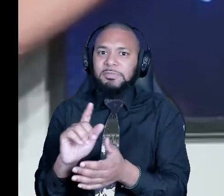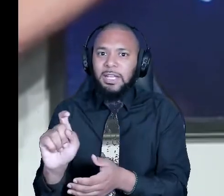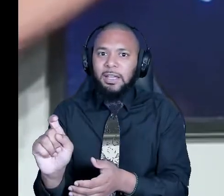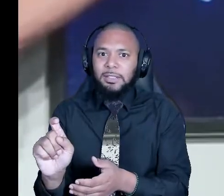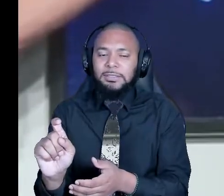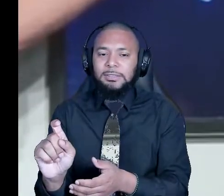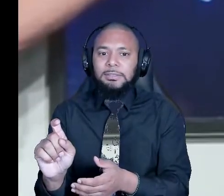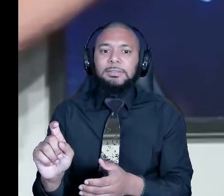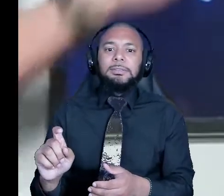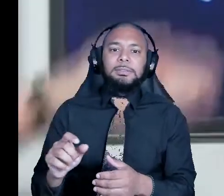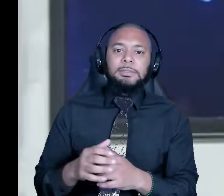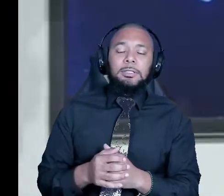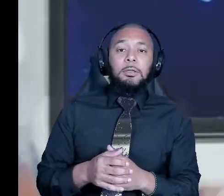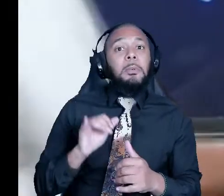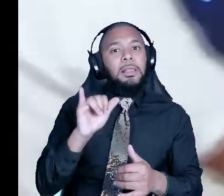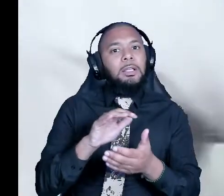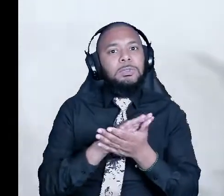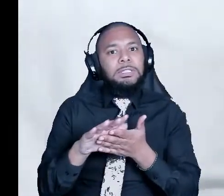substitution method.